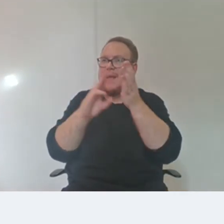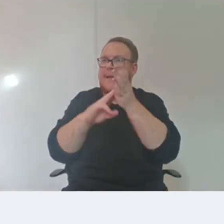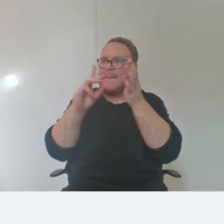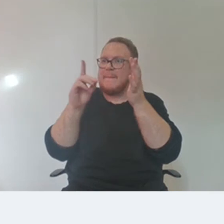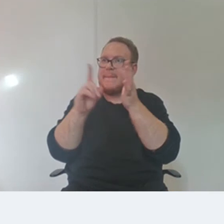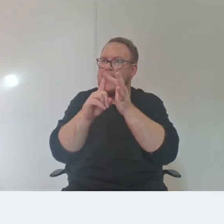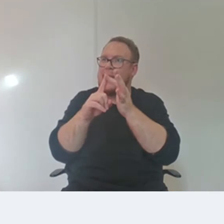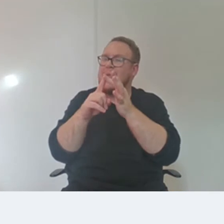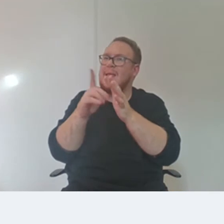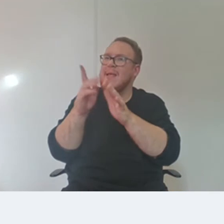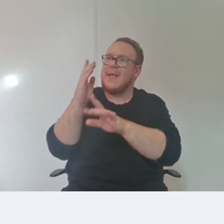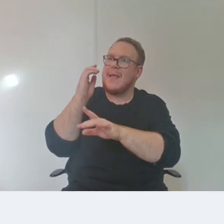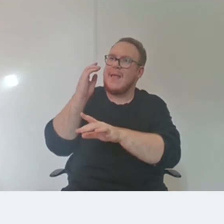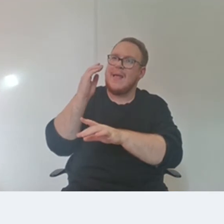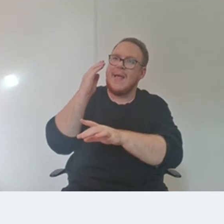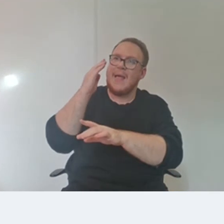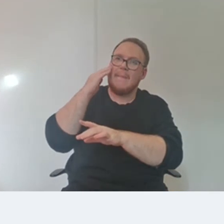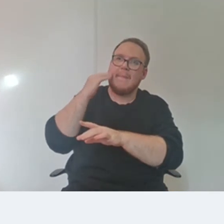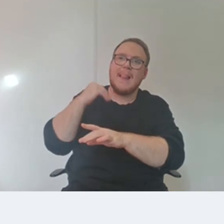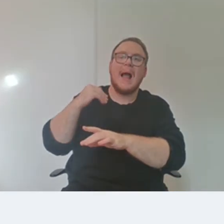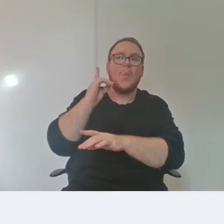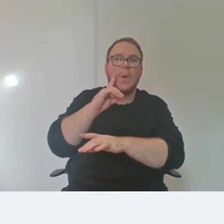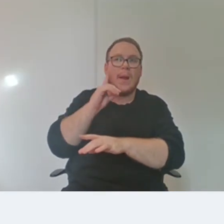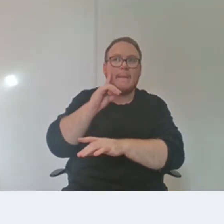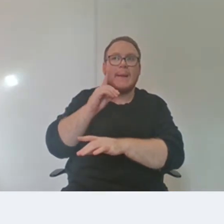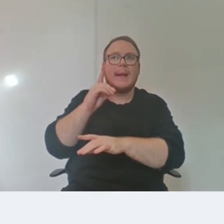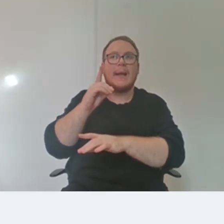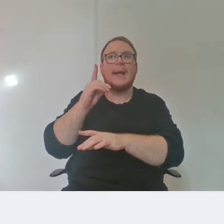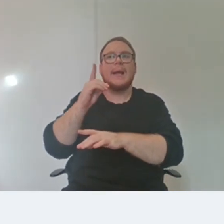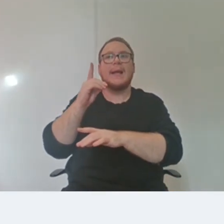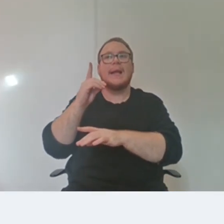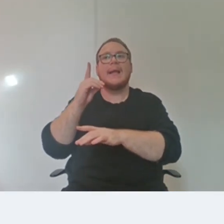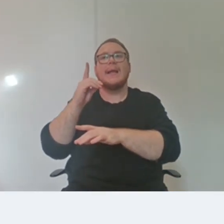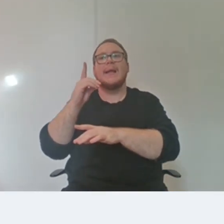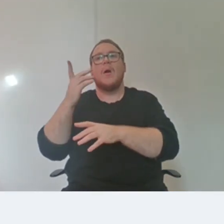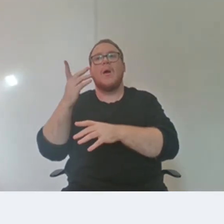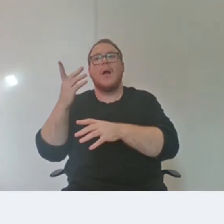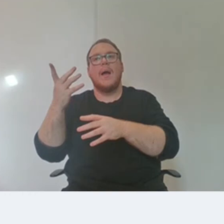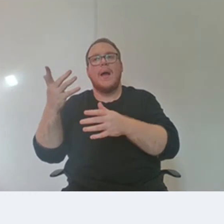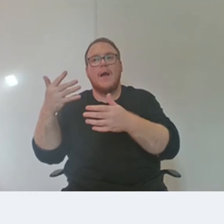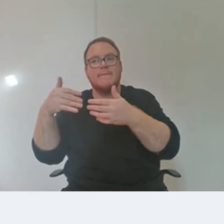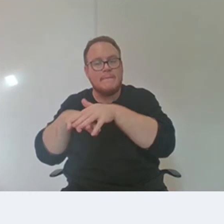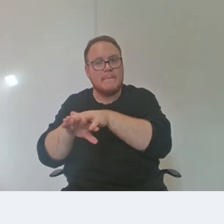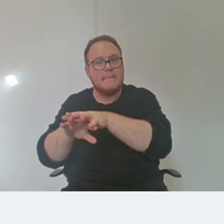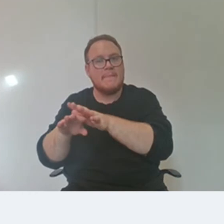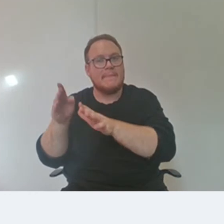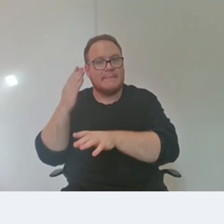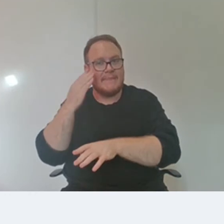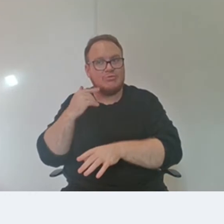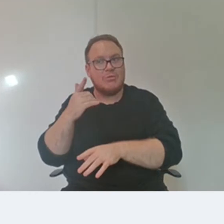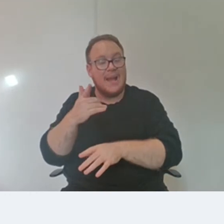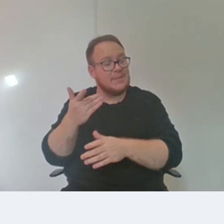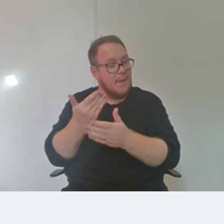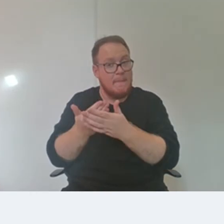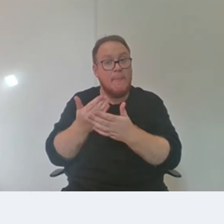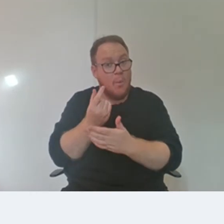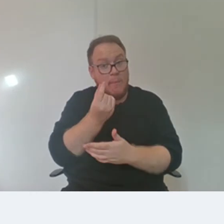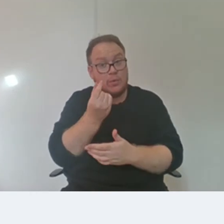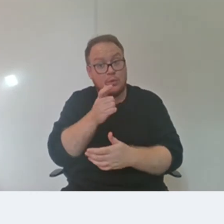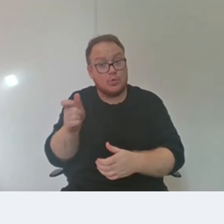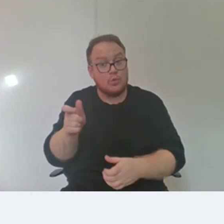especially black women, women of mixed race, are more likely to be readmitted postpartum. They're more